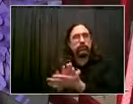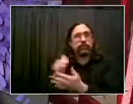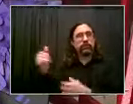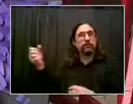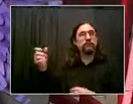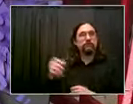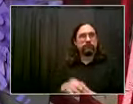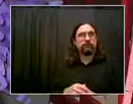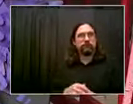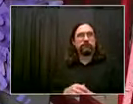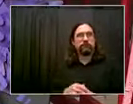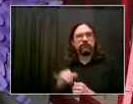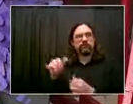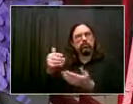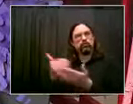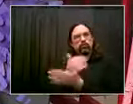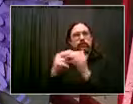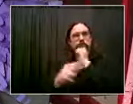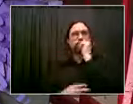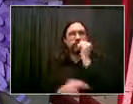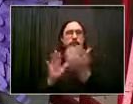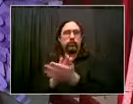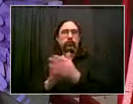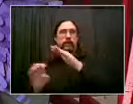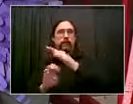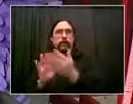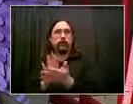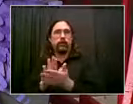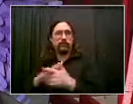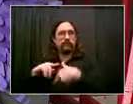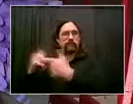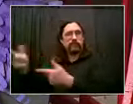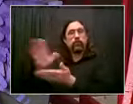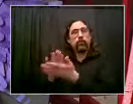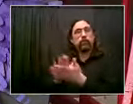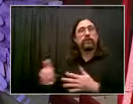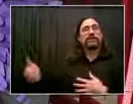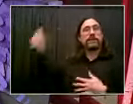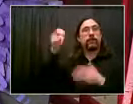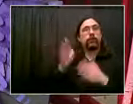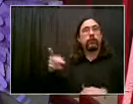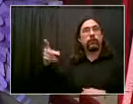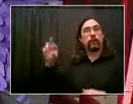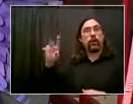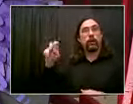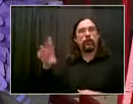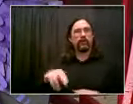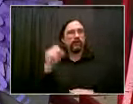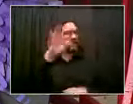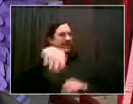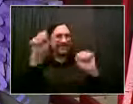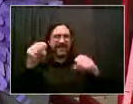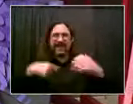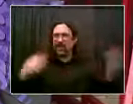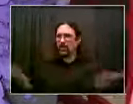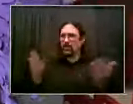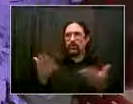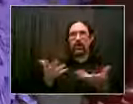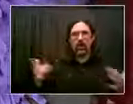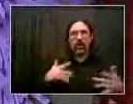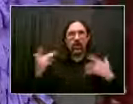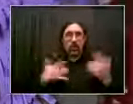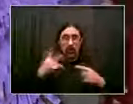are here today to announce the full reopening of schools for September. Can we get some